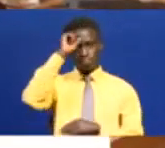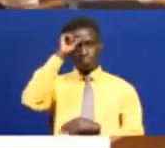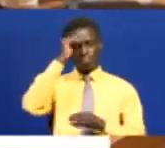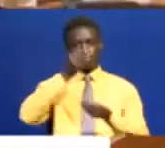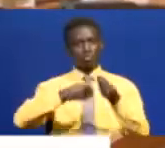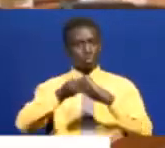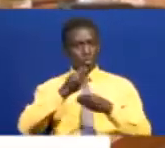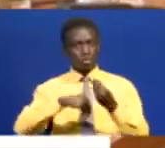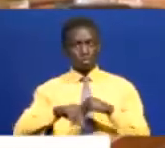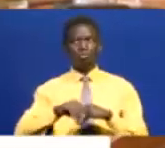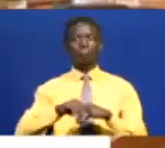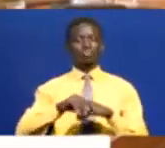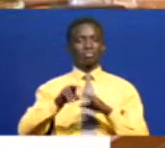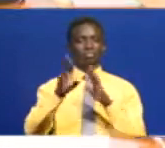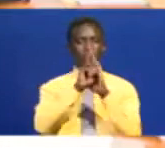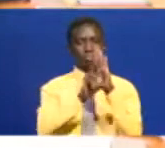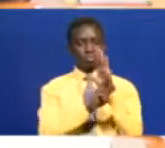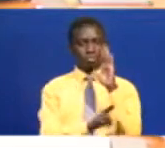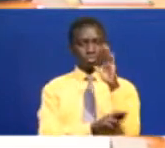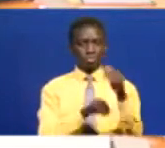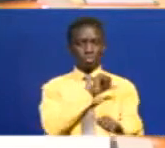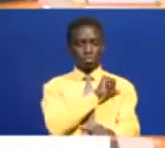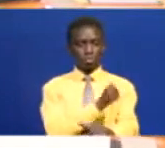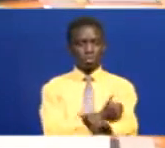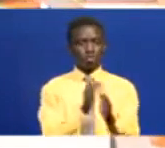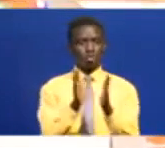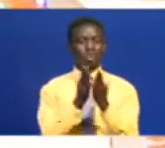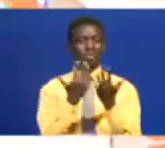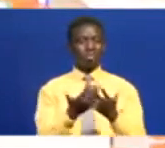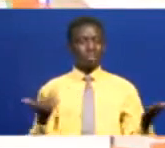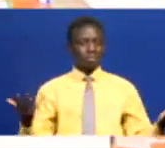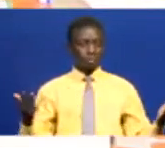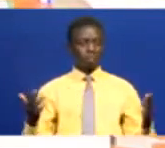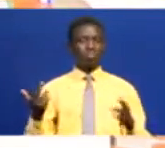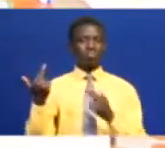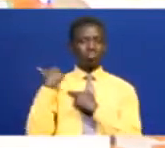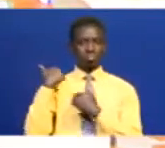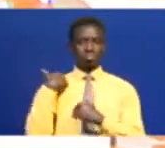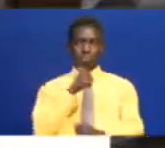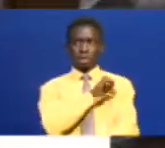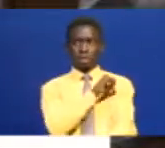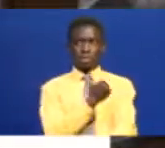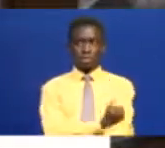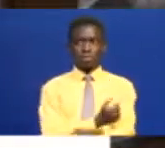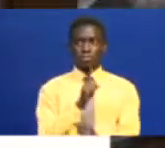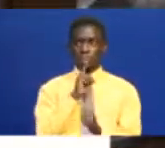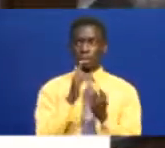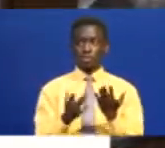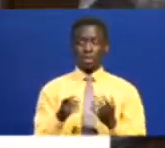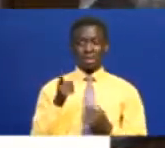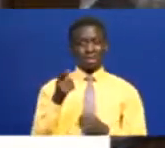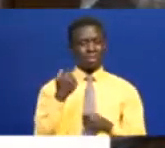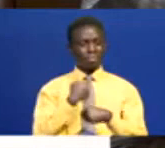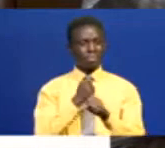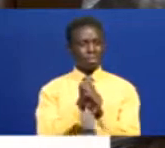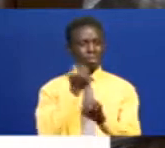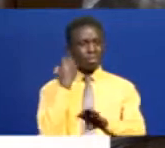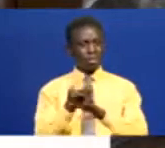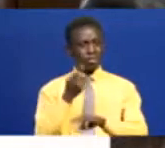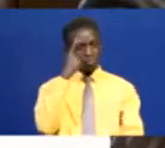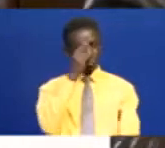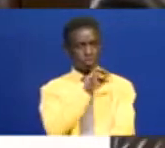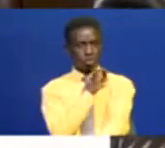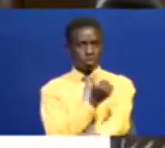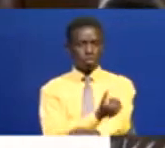the Asset Recovery Authority. The Institute of Economic Affairs says the secrecy makes it difficult for authorities and